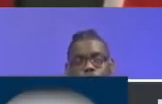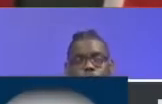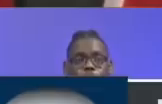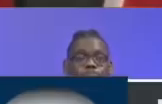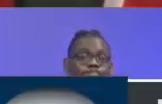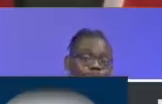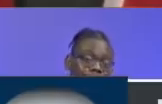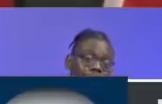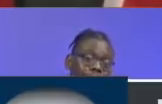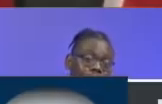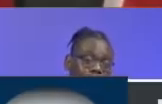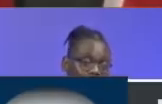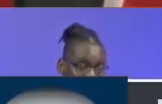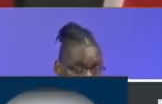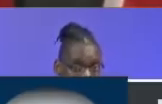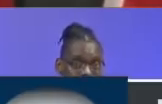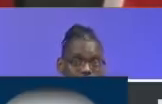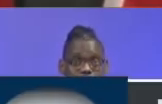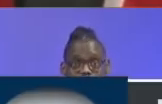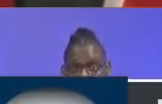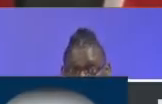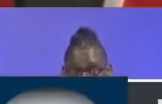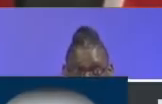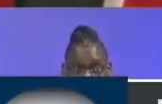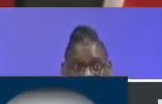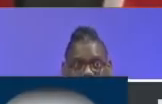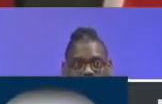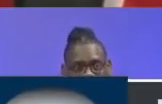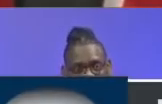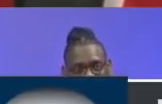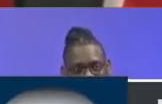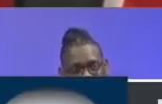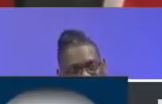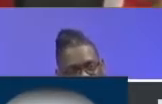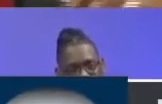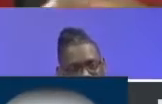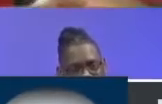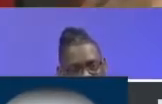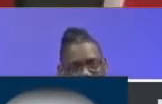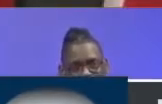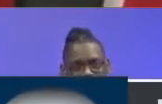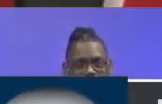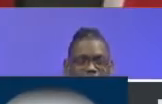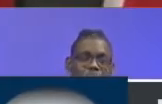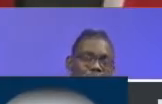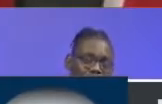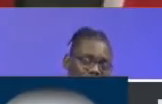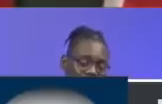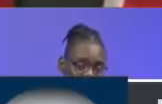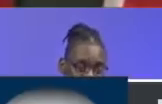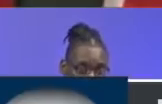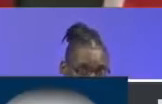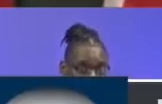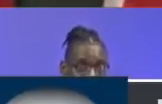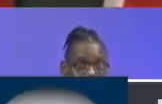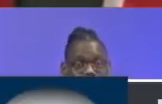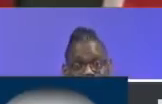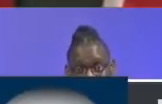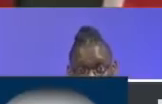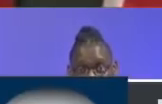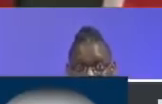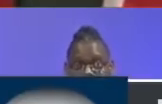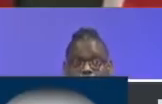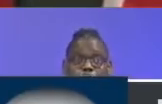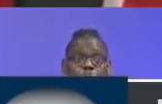to manage your health care. And in this situation, where there's a killer from the outside to enter your body and kill you,